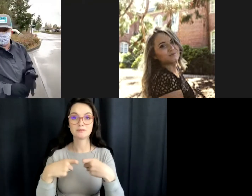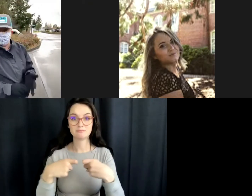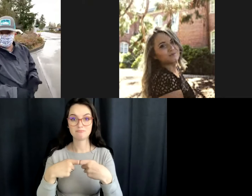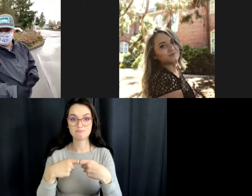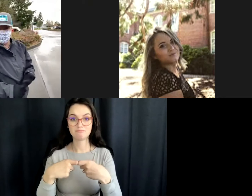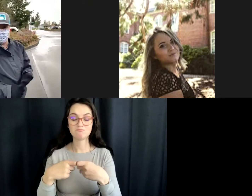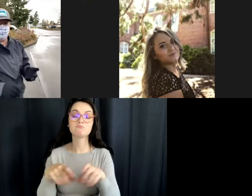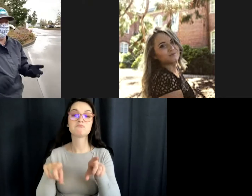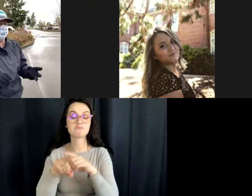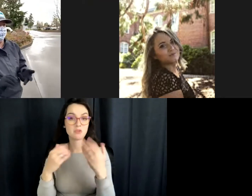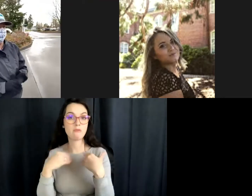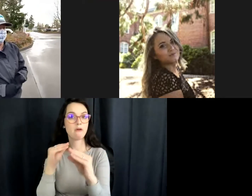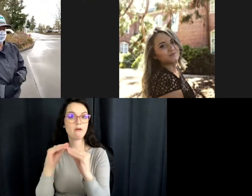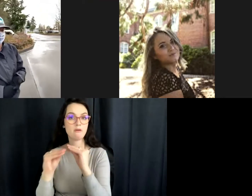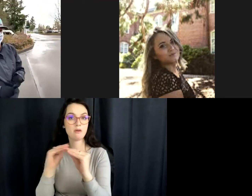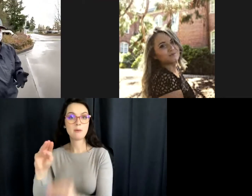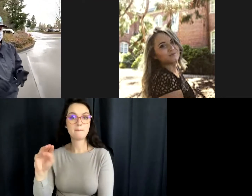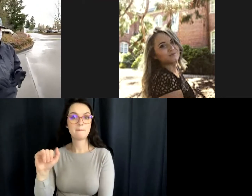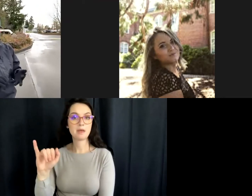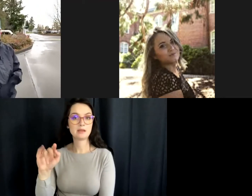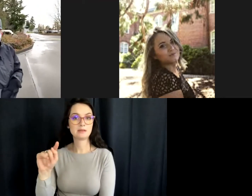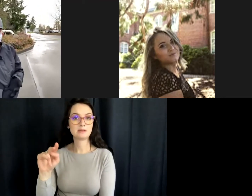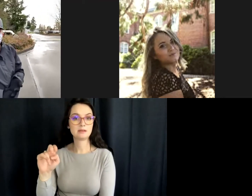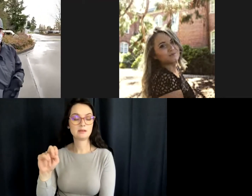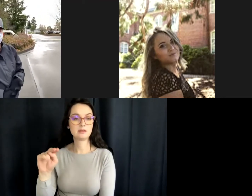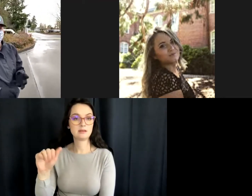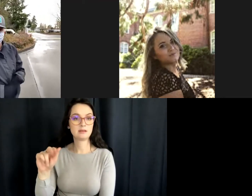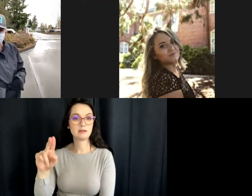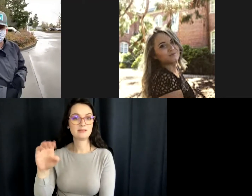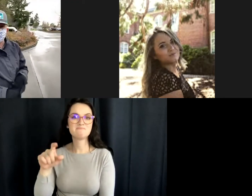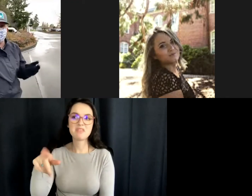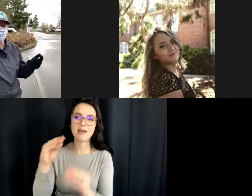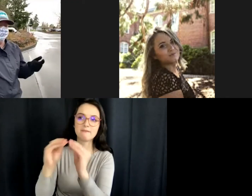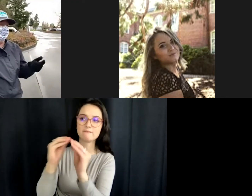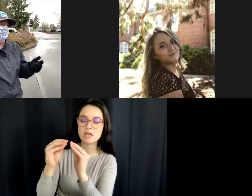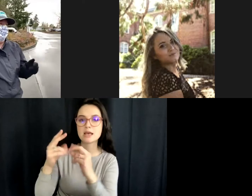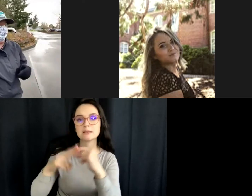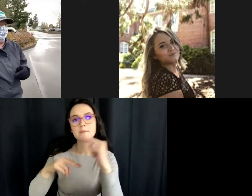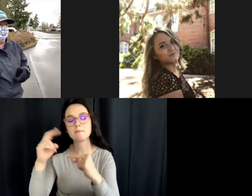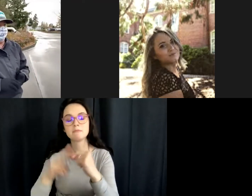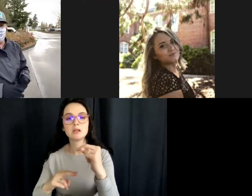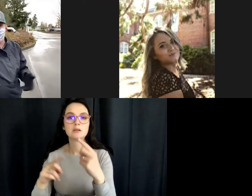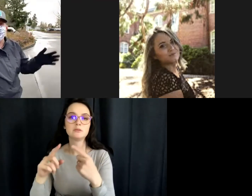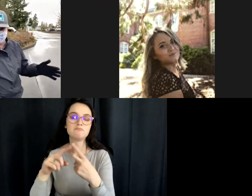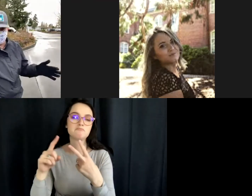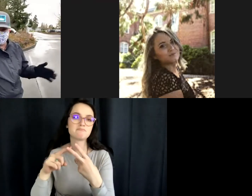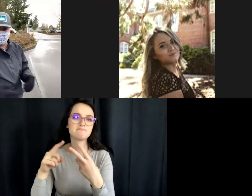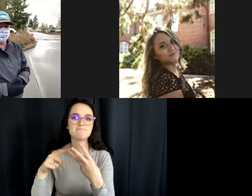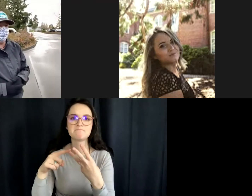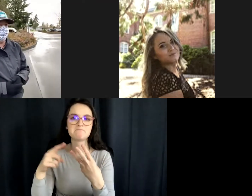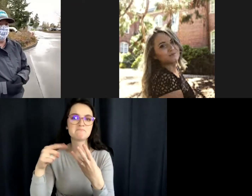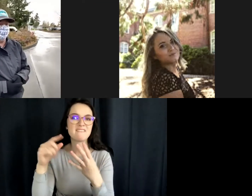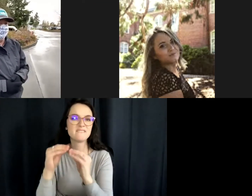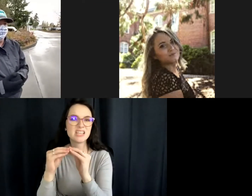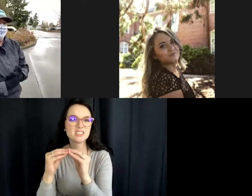an indicator that they have to go adjust something or address an issue, then they are here on site and can automatically just go do it.